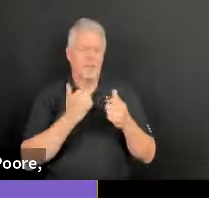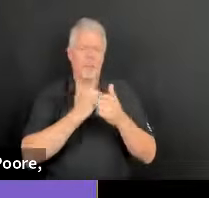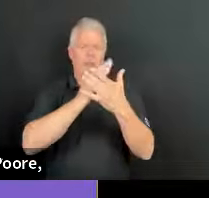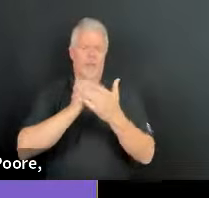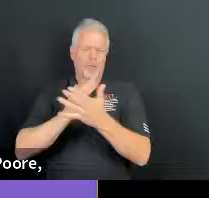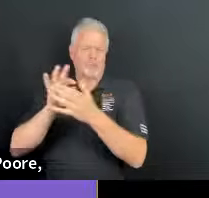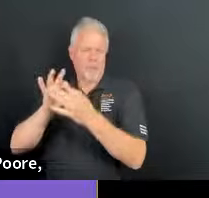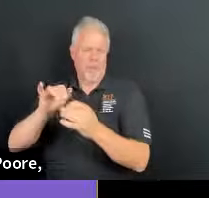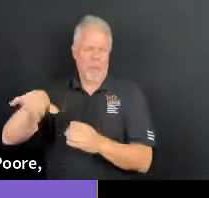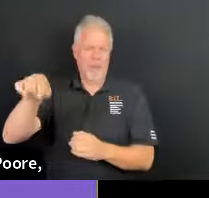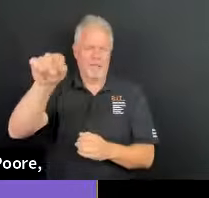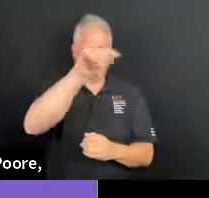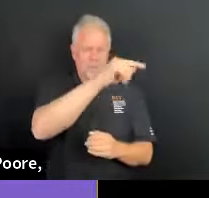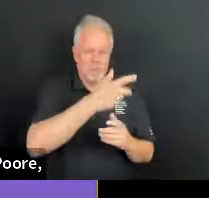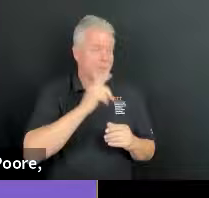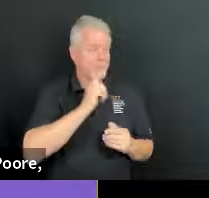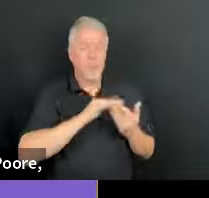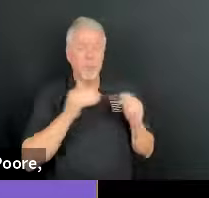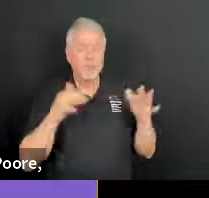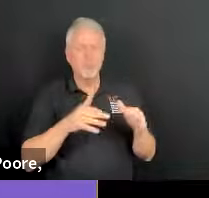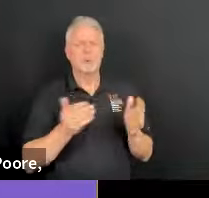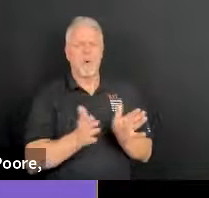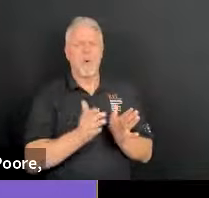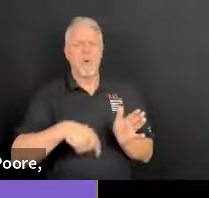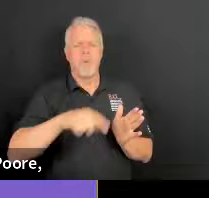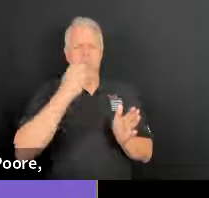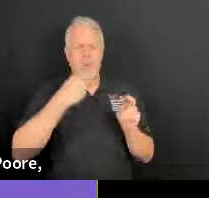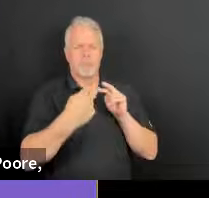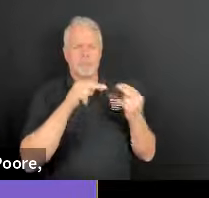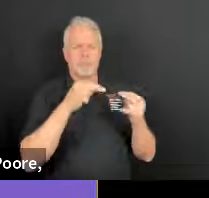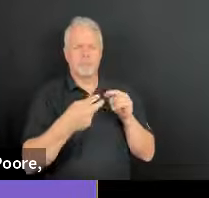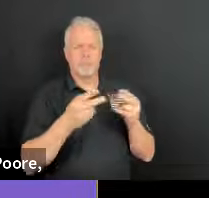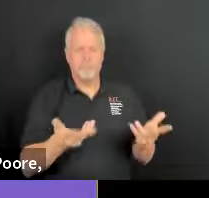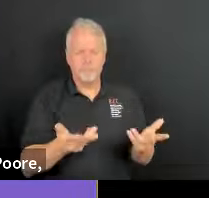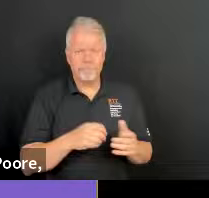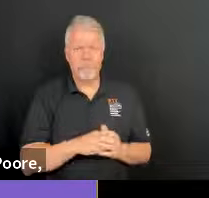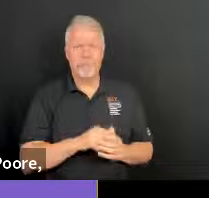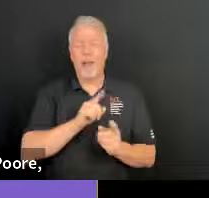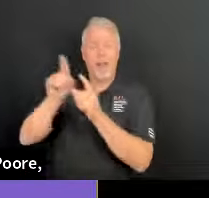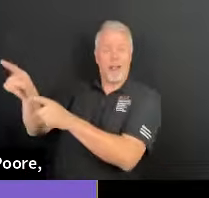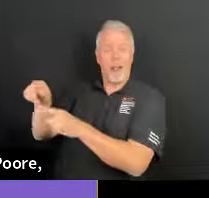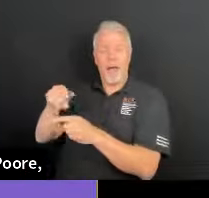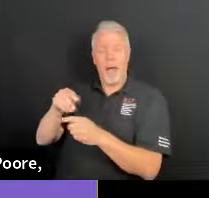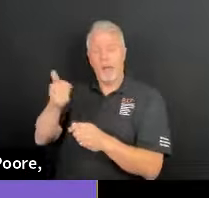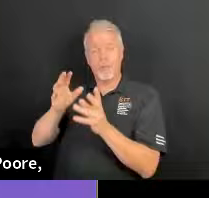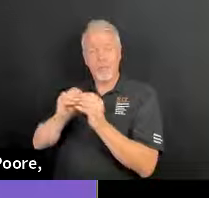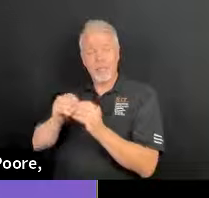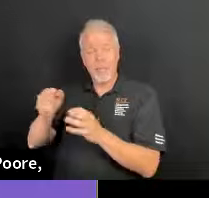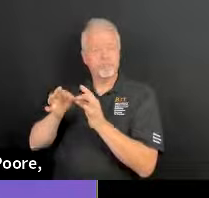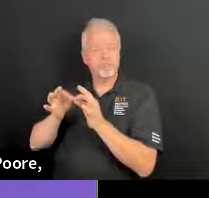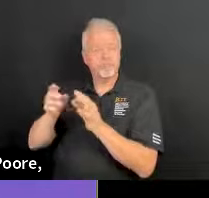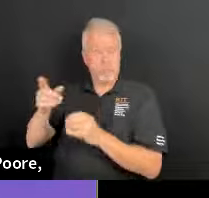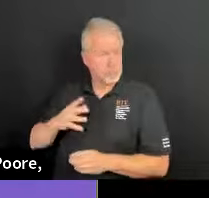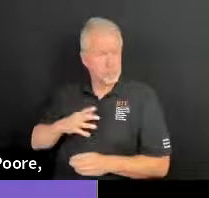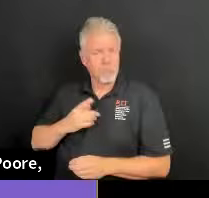around. Again, they have that negative stigma and some barriers as well. The deaf community is very small, so to see